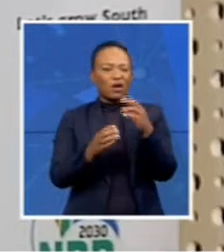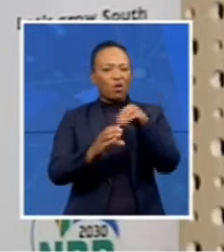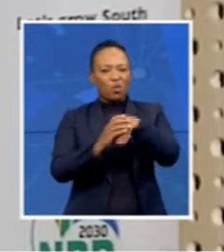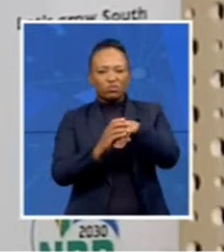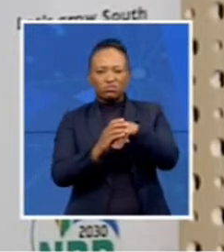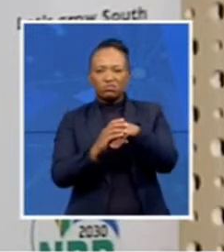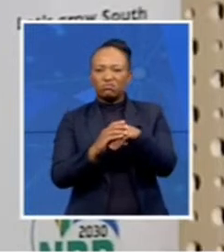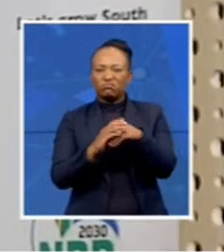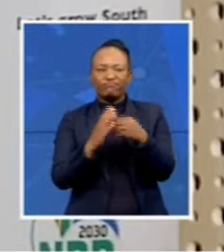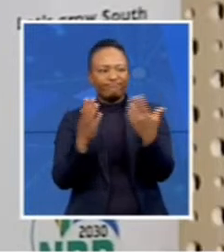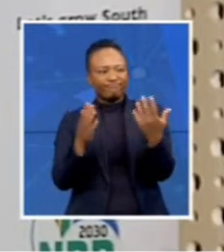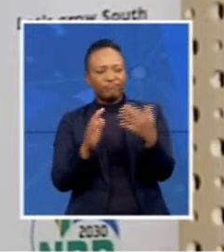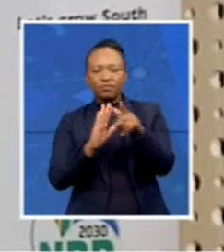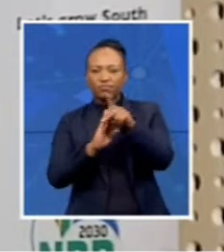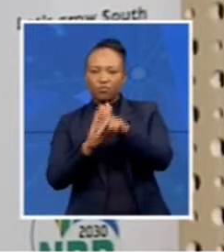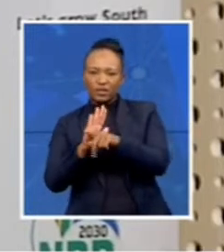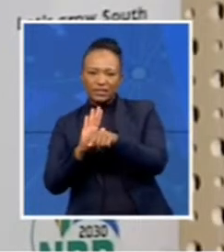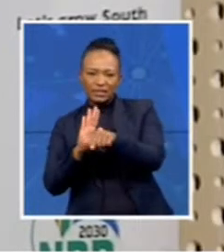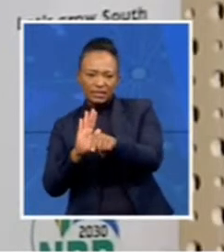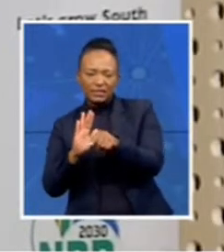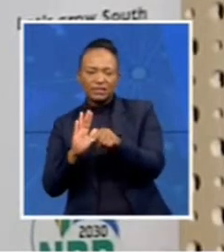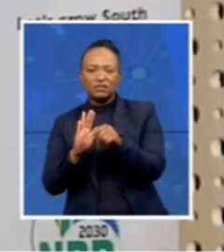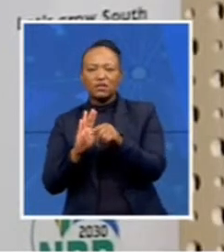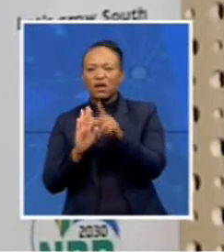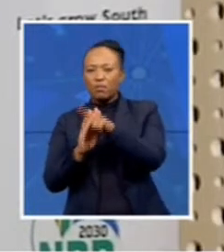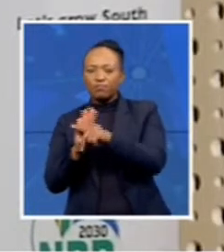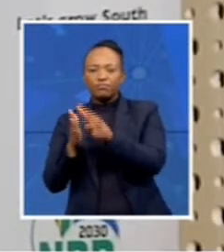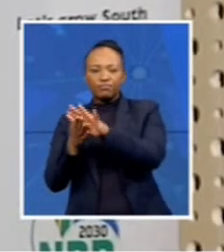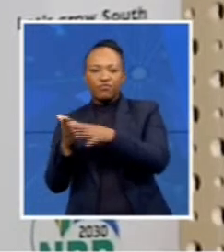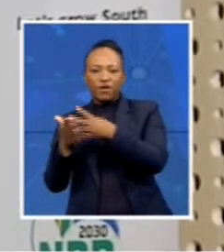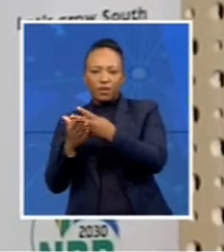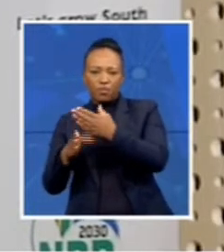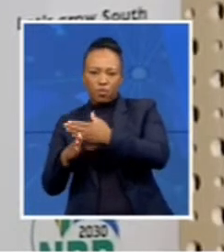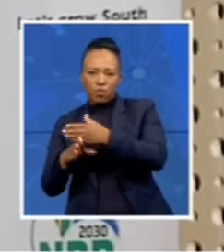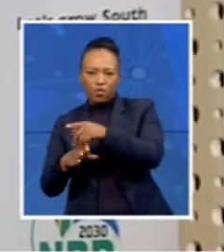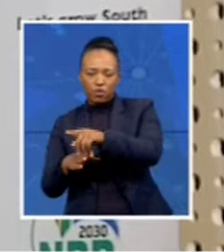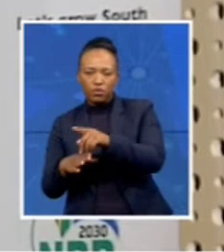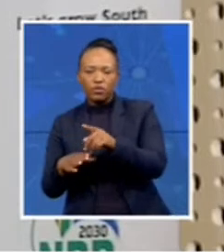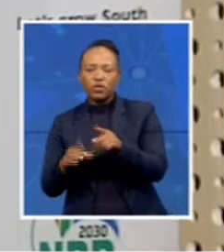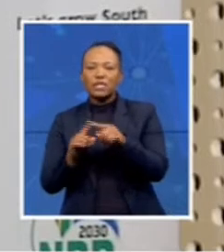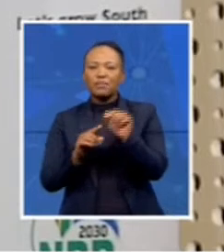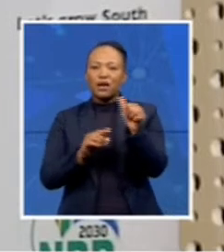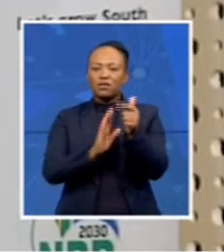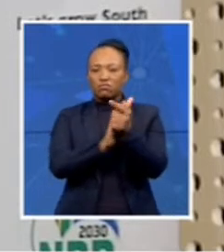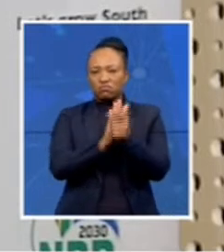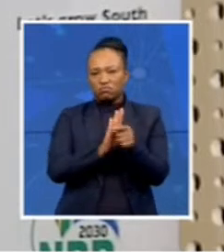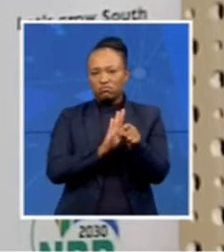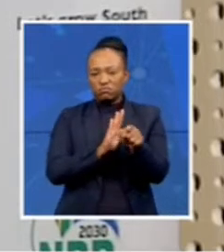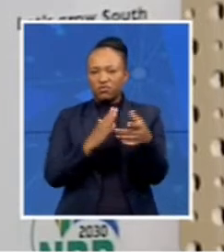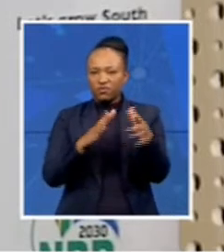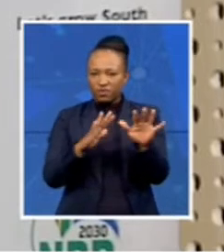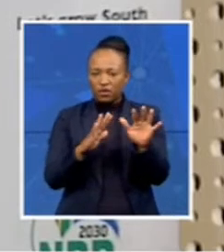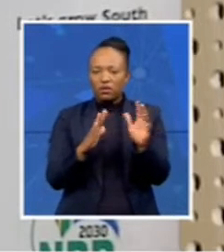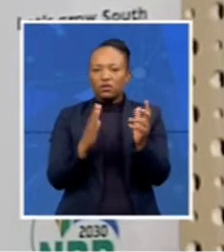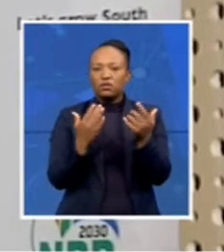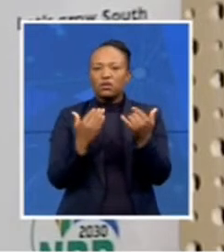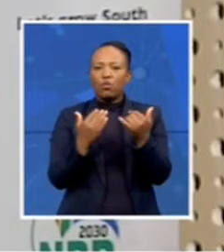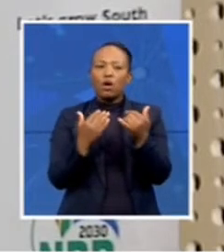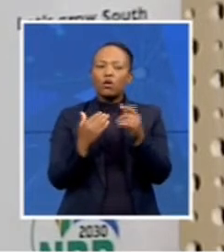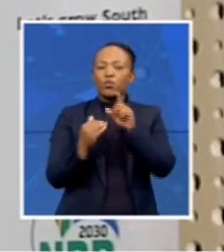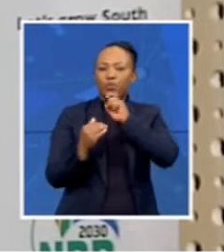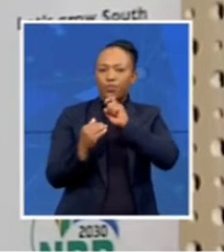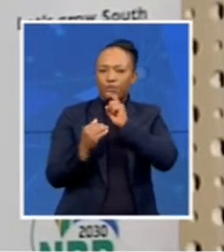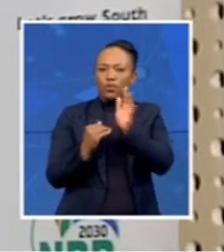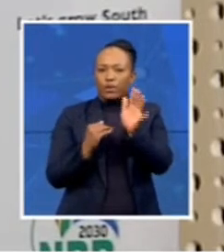policy framework, together with the legislative framework that should apply, and then human